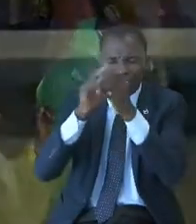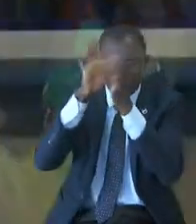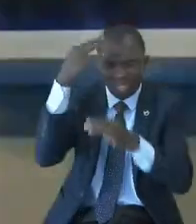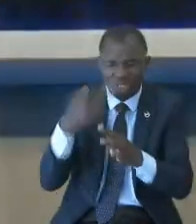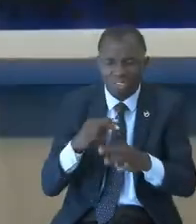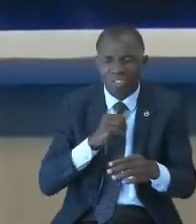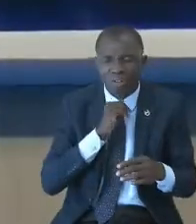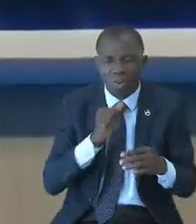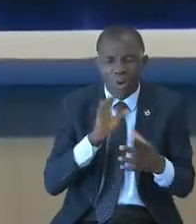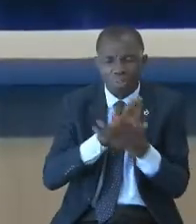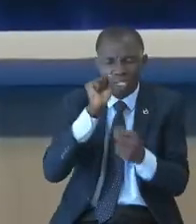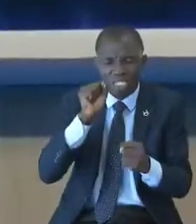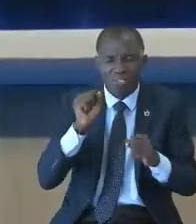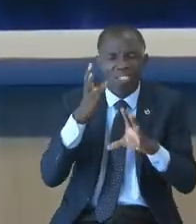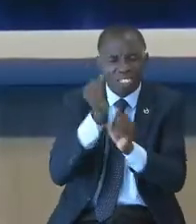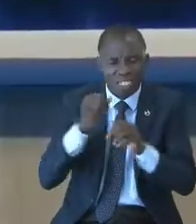Unbelief, get out of the way.